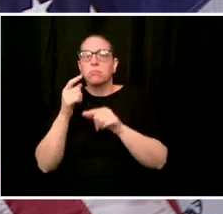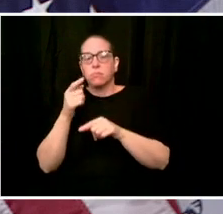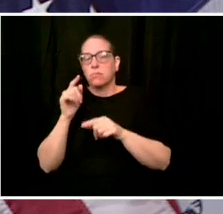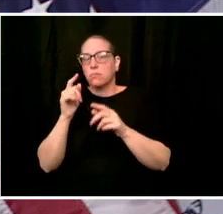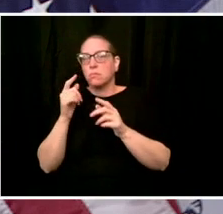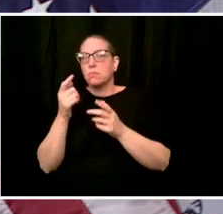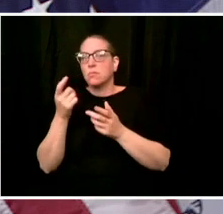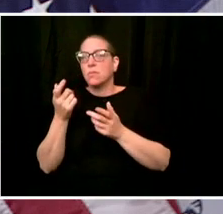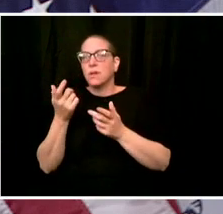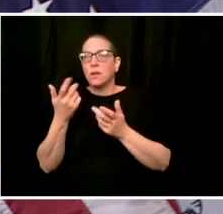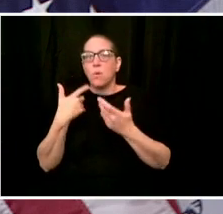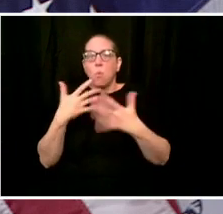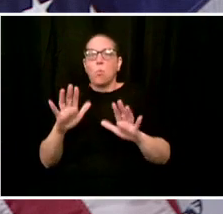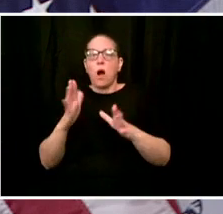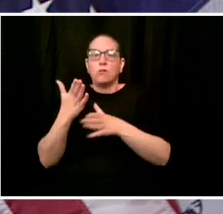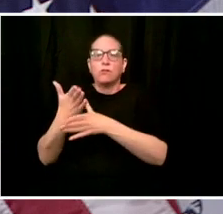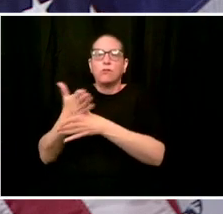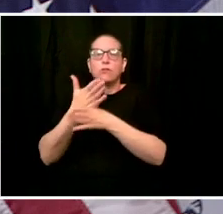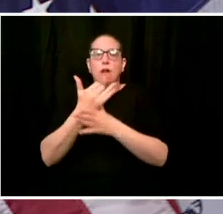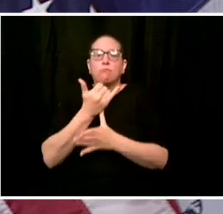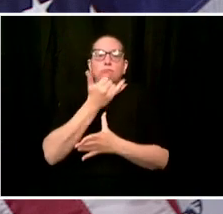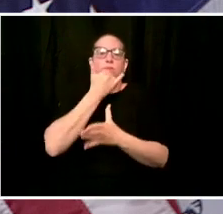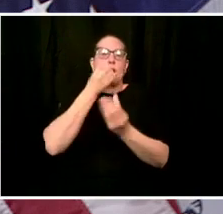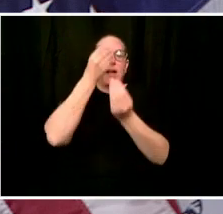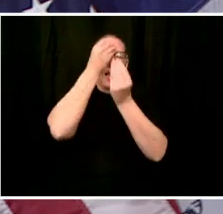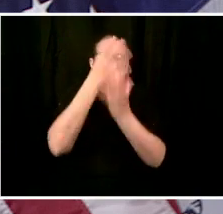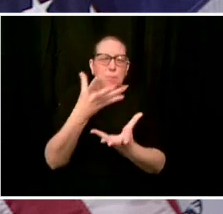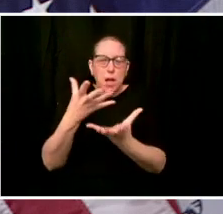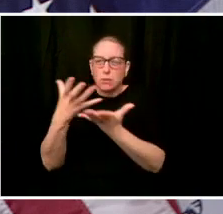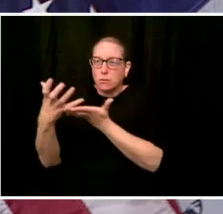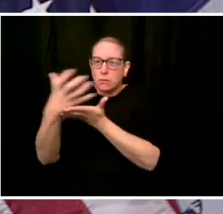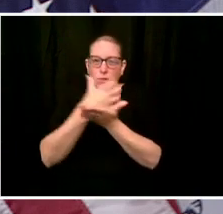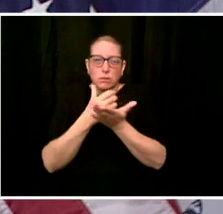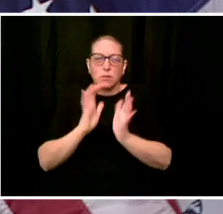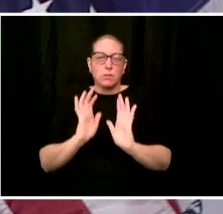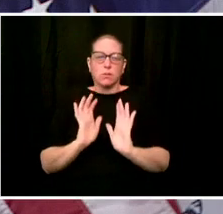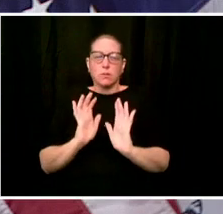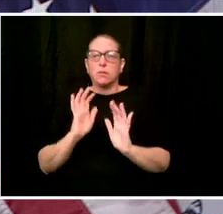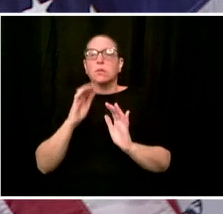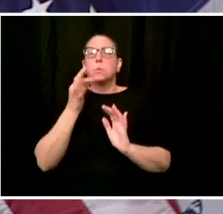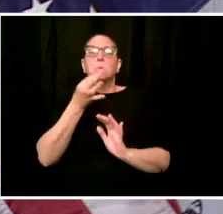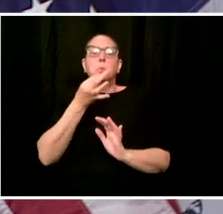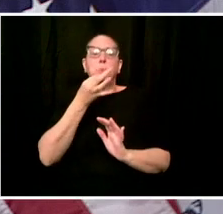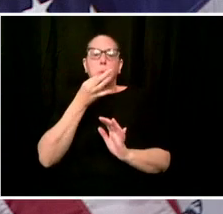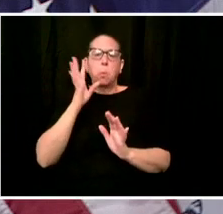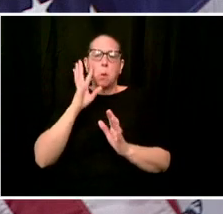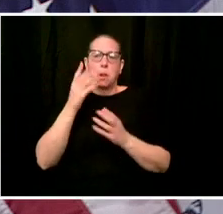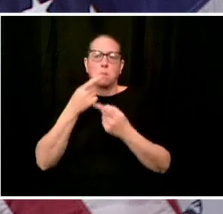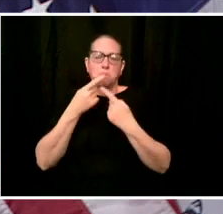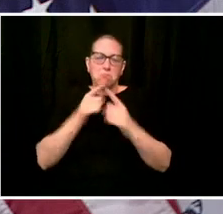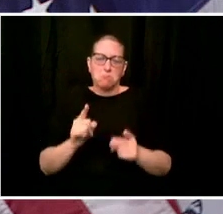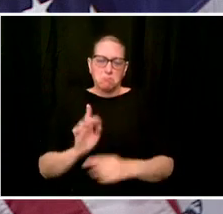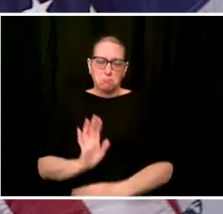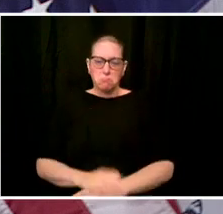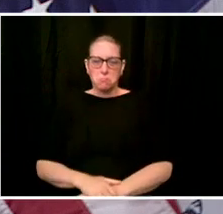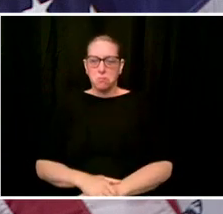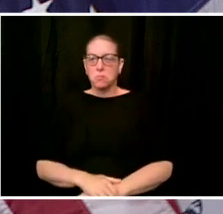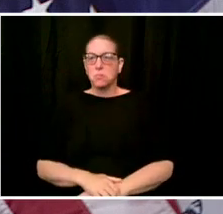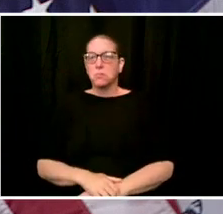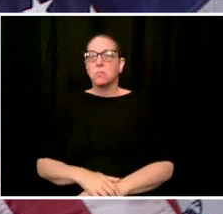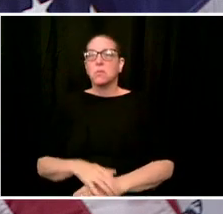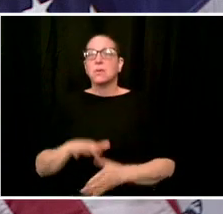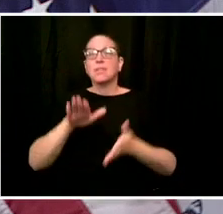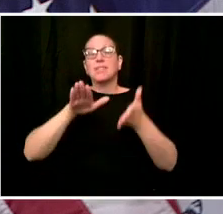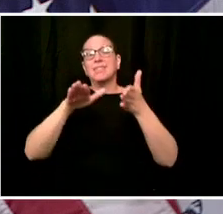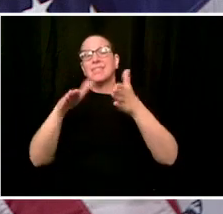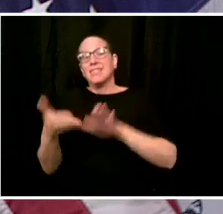follow-up with Health and Hospitals and get that out shortly. On the deaths by zip code, absolutely need